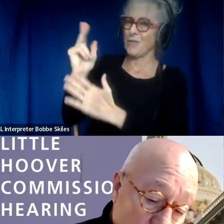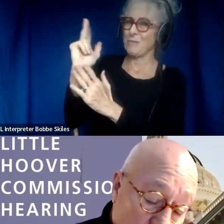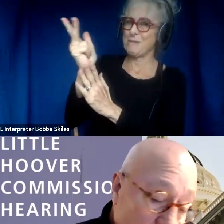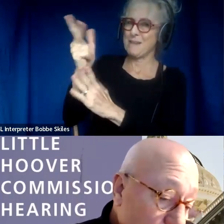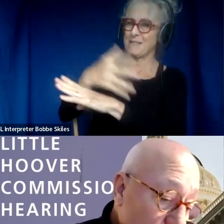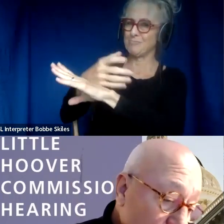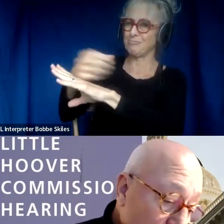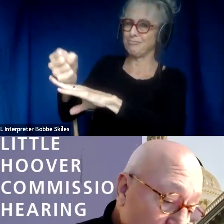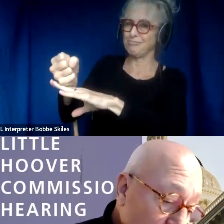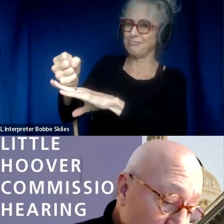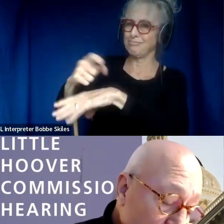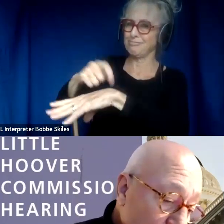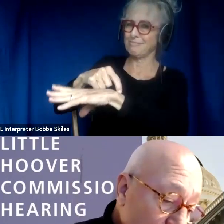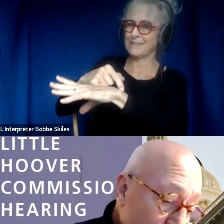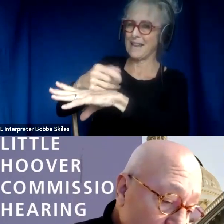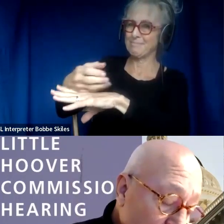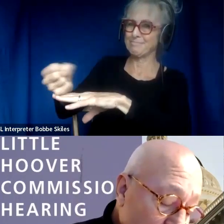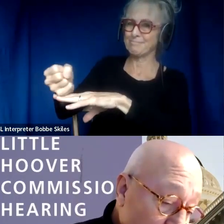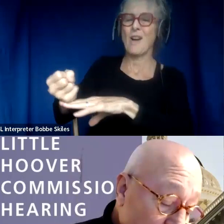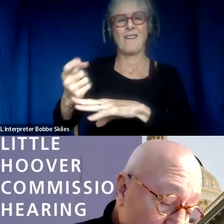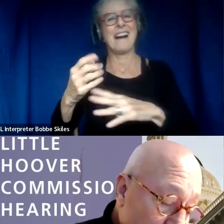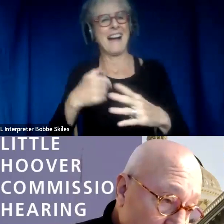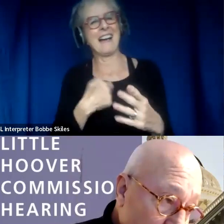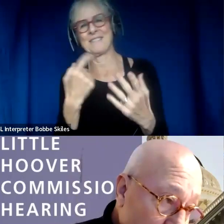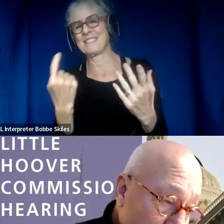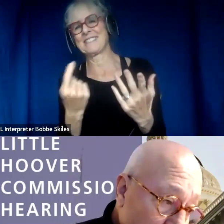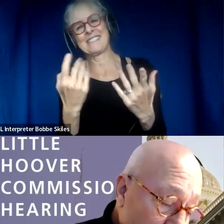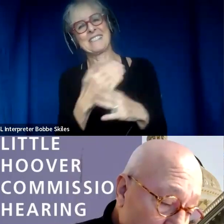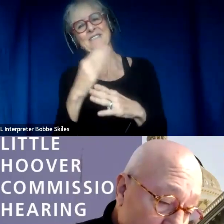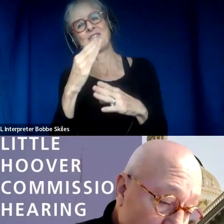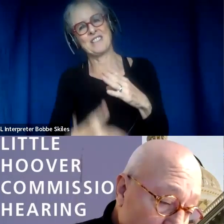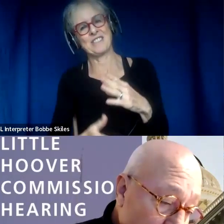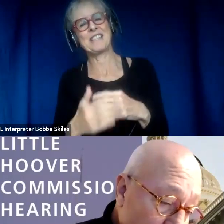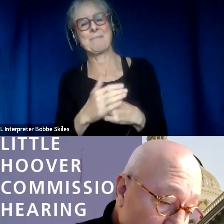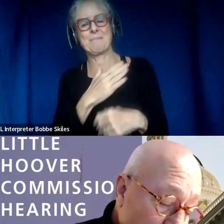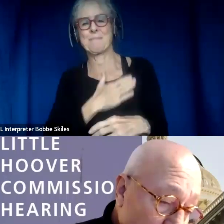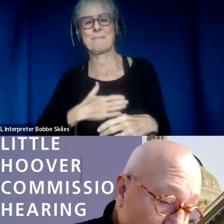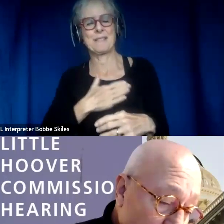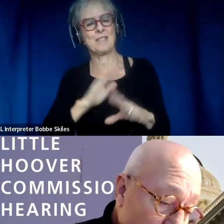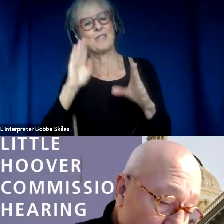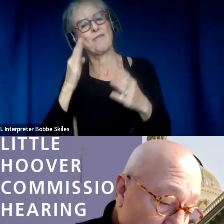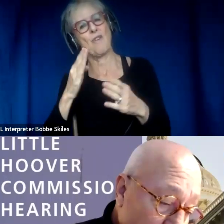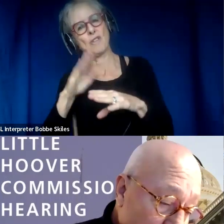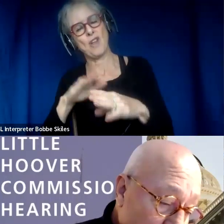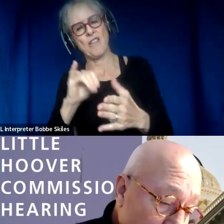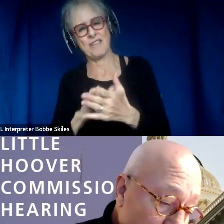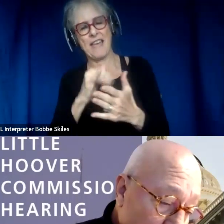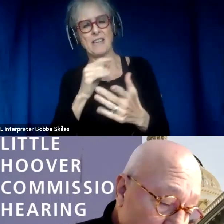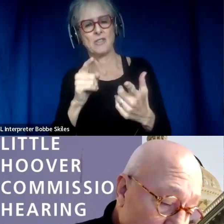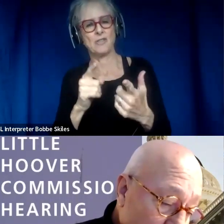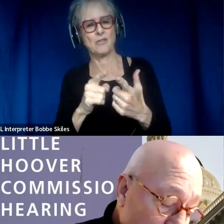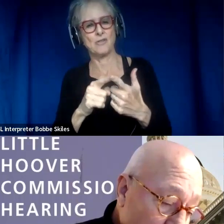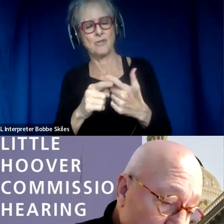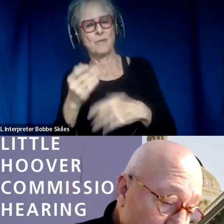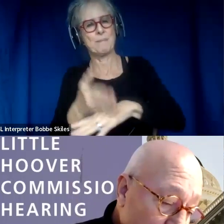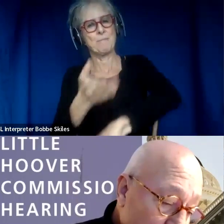has Okay, I was expired. just If you can finished. wrap up. I was just wrapping up. Please focus on that and to elevate access